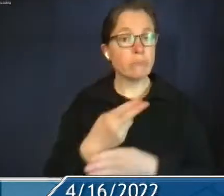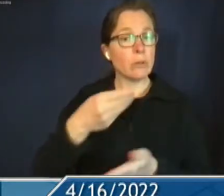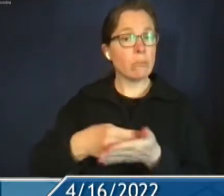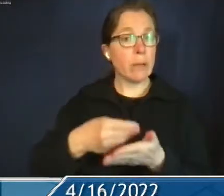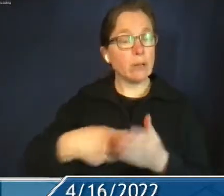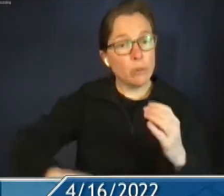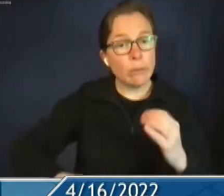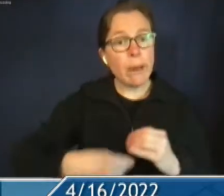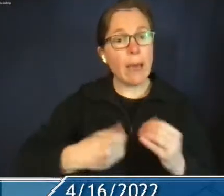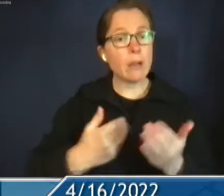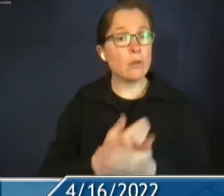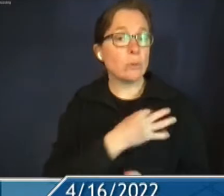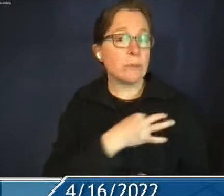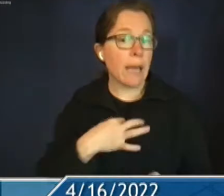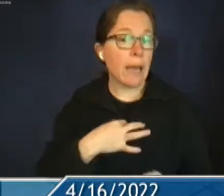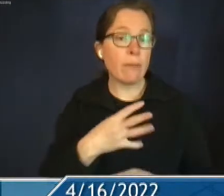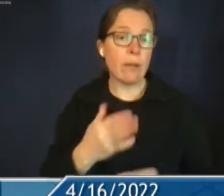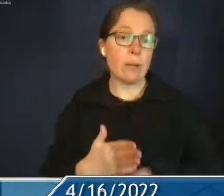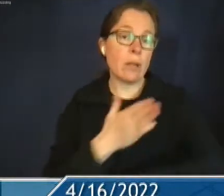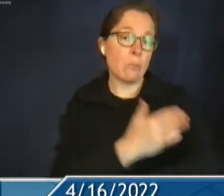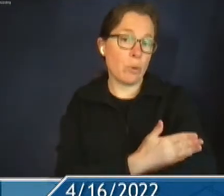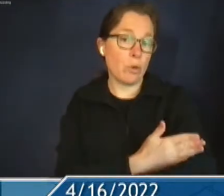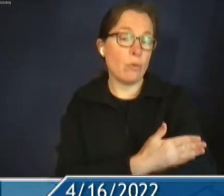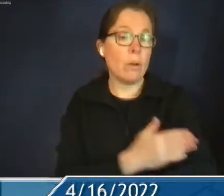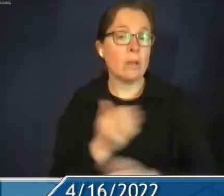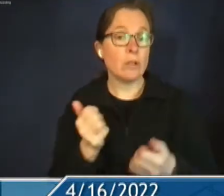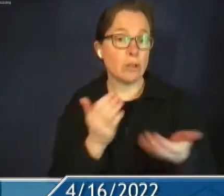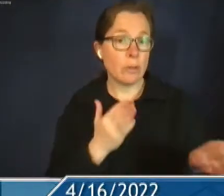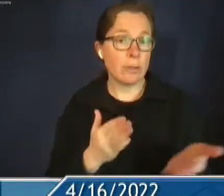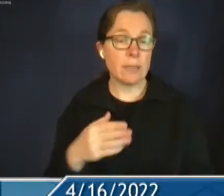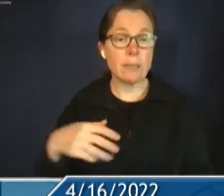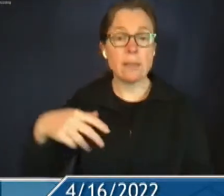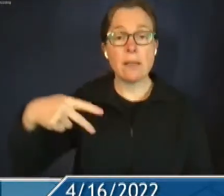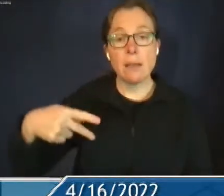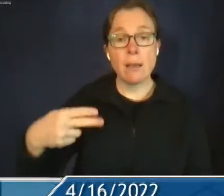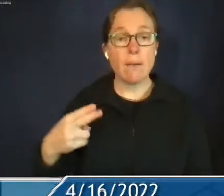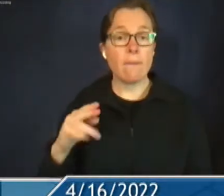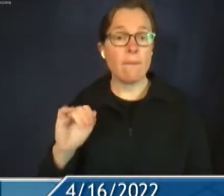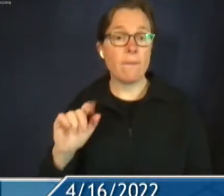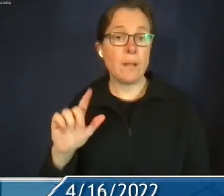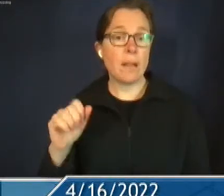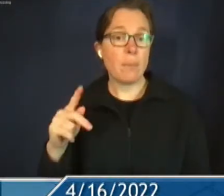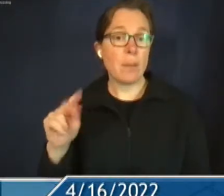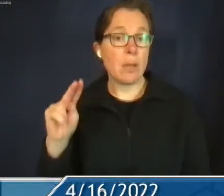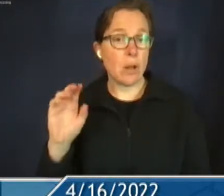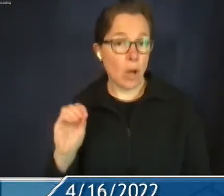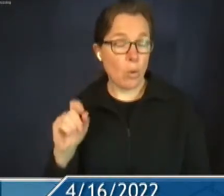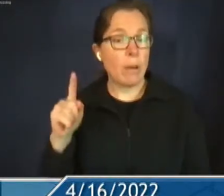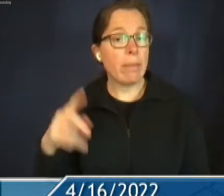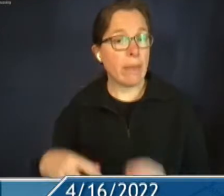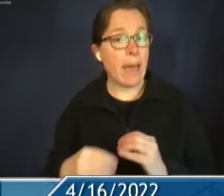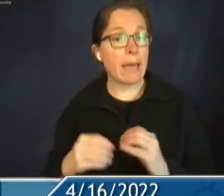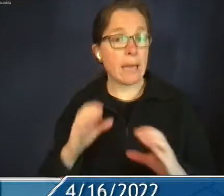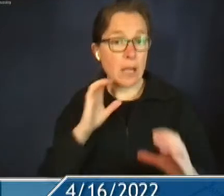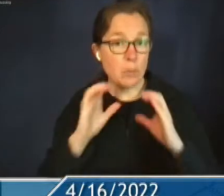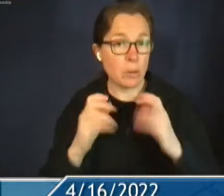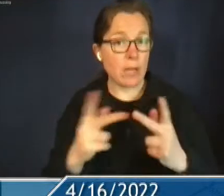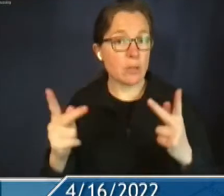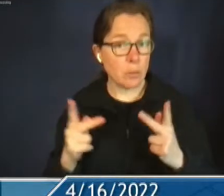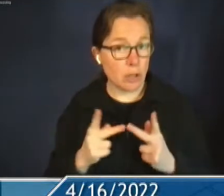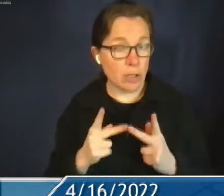improved or new services. The Philippine American Chamber was able to supplement 2 positions, a key leadership position and a communications position, which has allowed